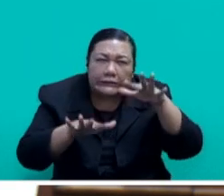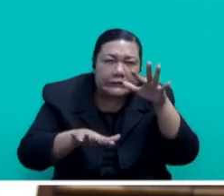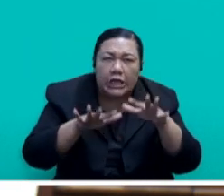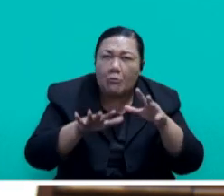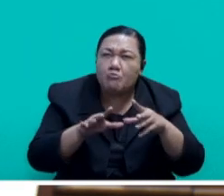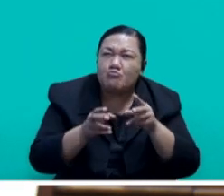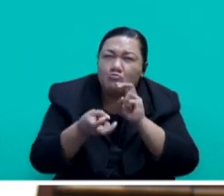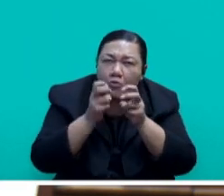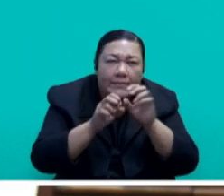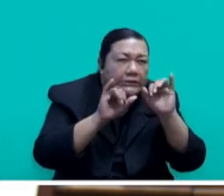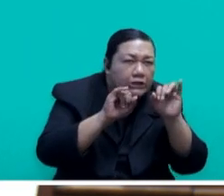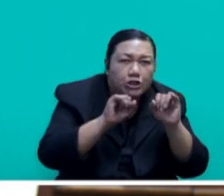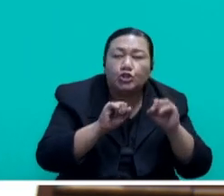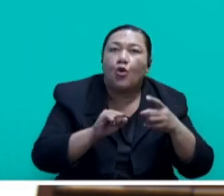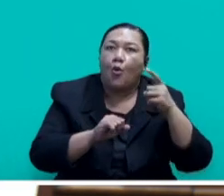future shocks.